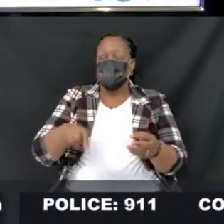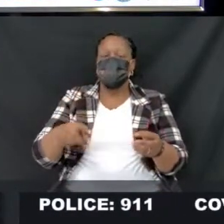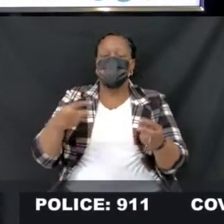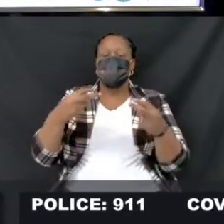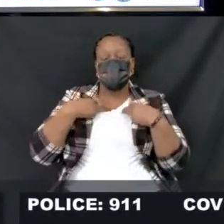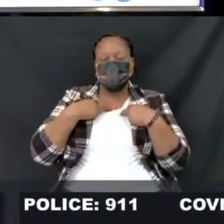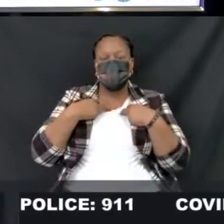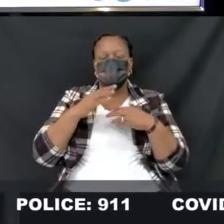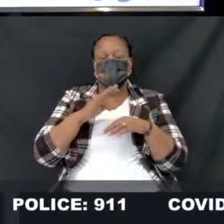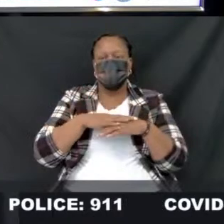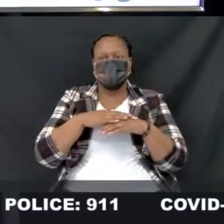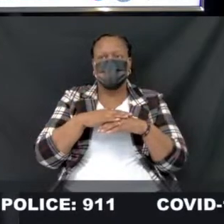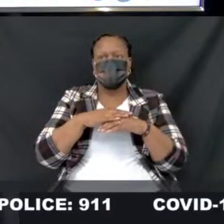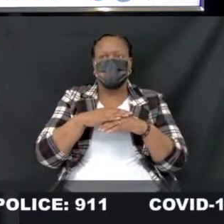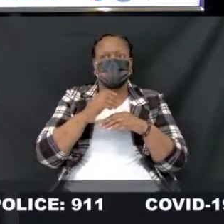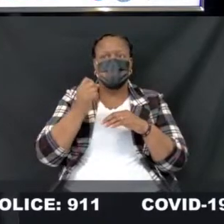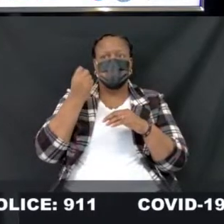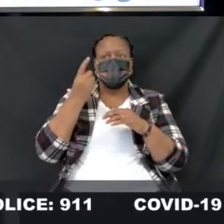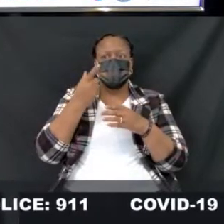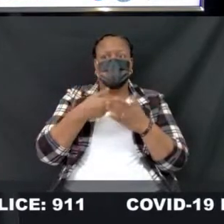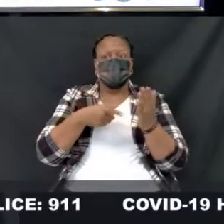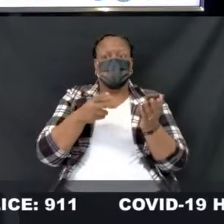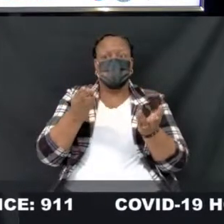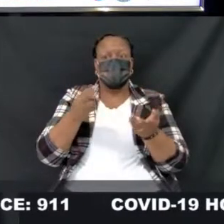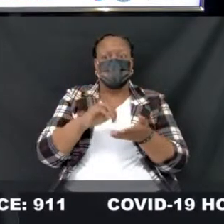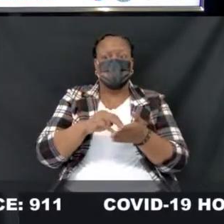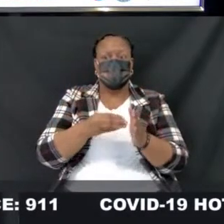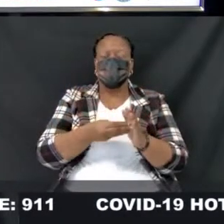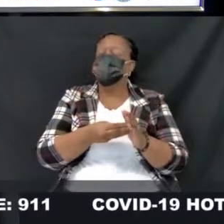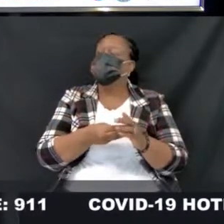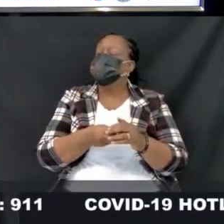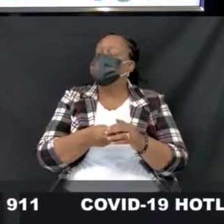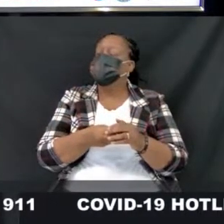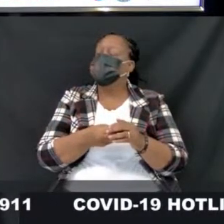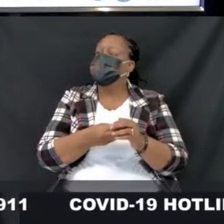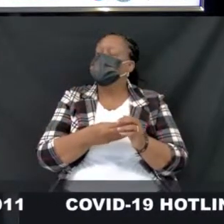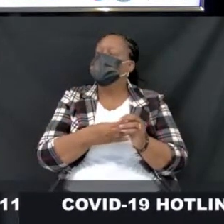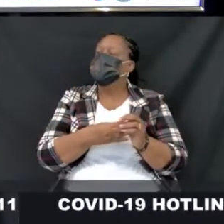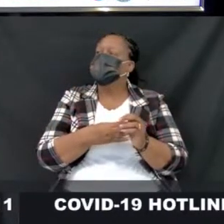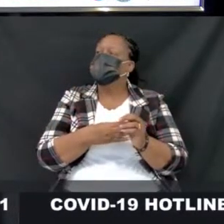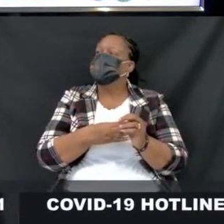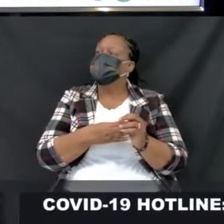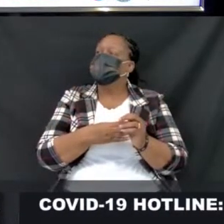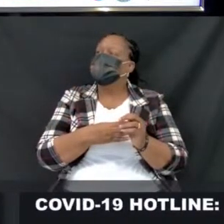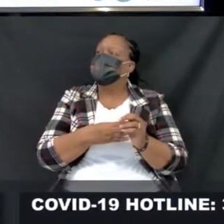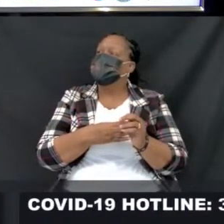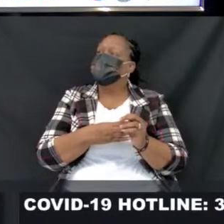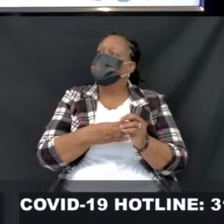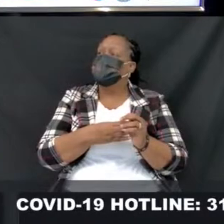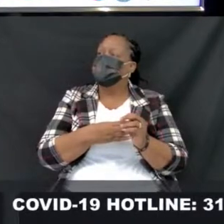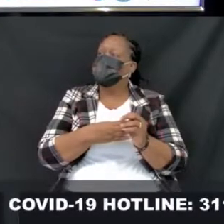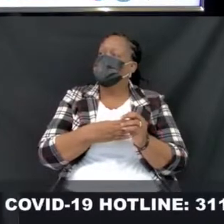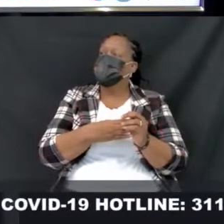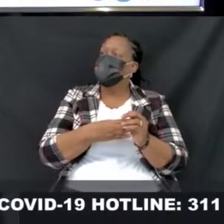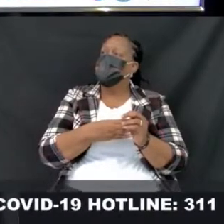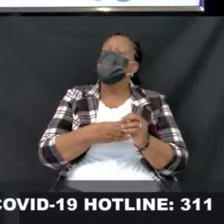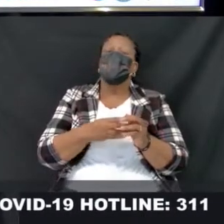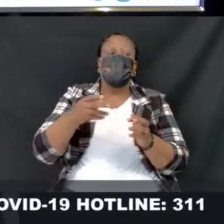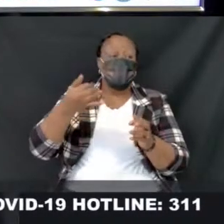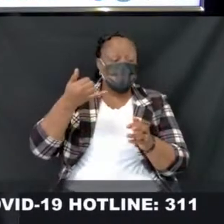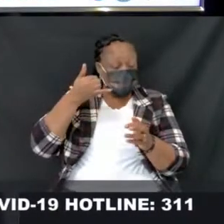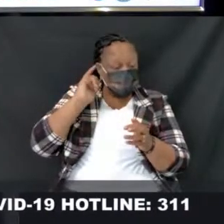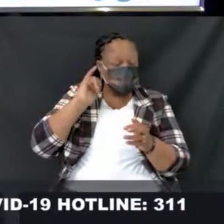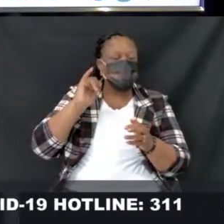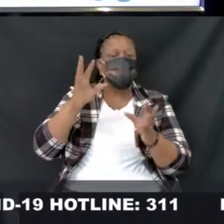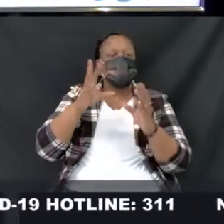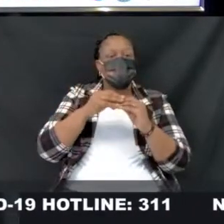allowed to dock in the Federation of St. Kitts and Nevis. Yesterday in our reports by Public Health, I was rather pleased, and this goes to all the